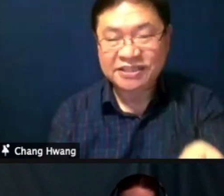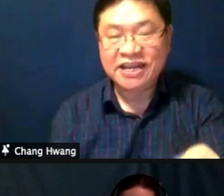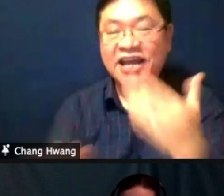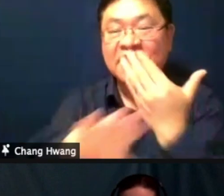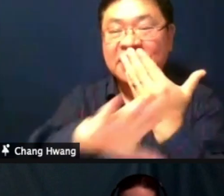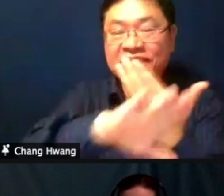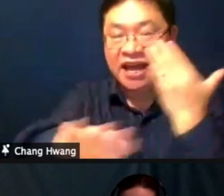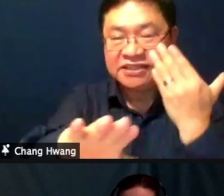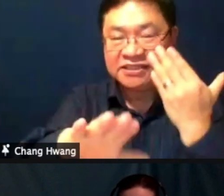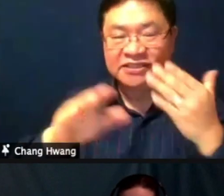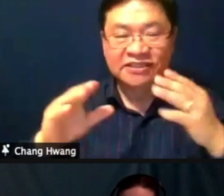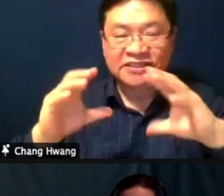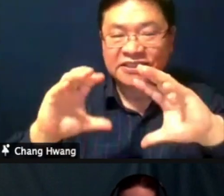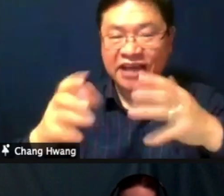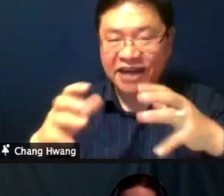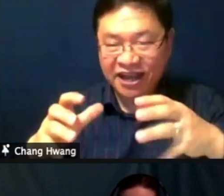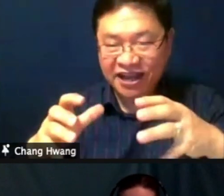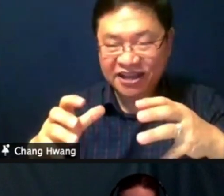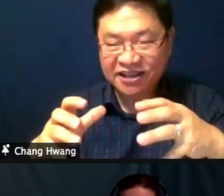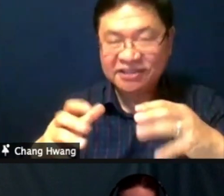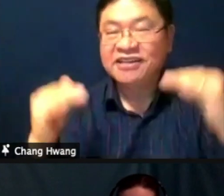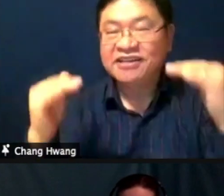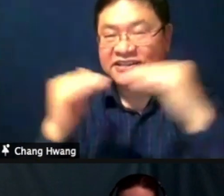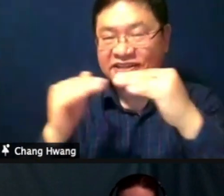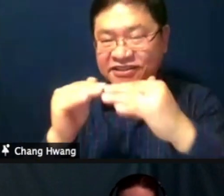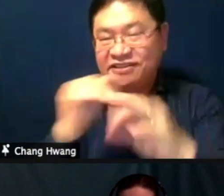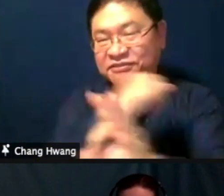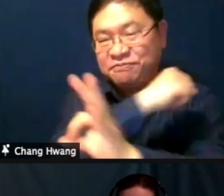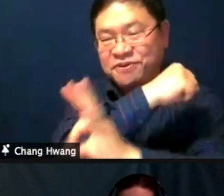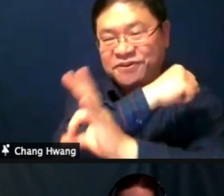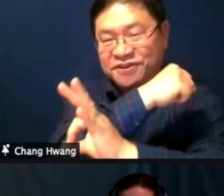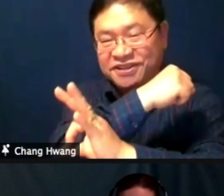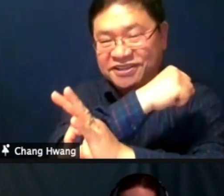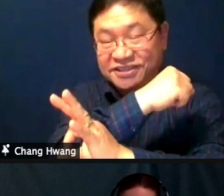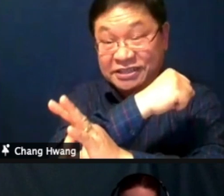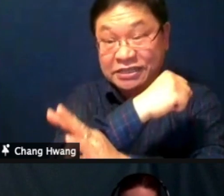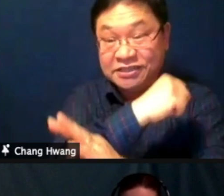Because there is no one specific sign for the concept of foreign.